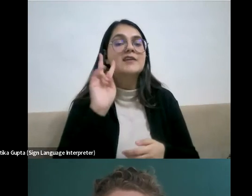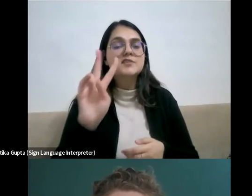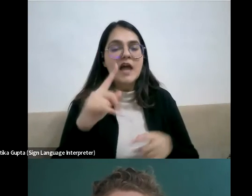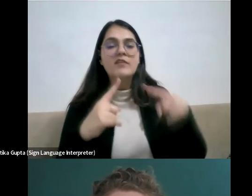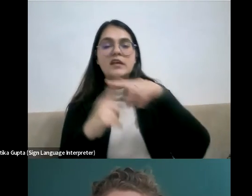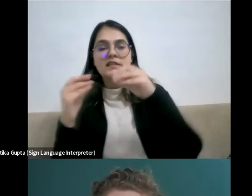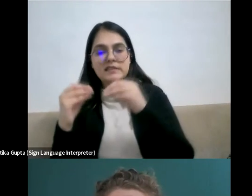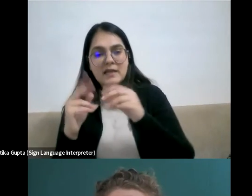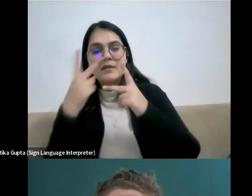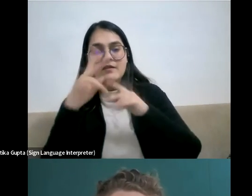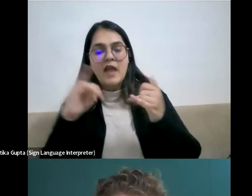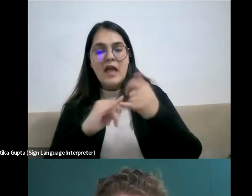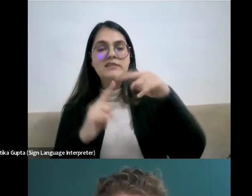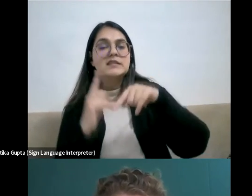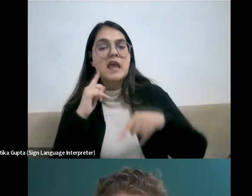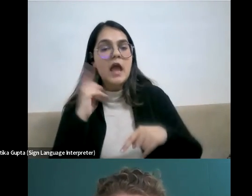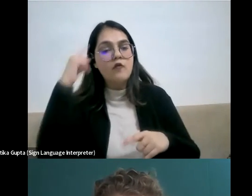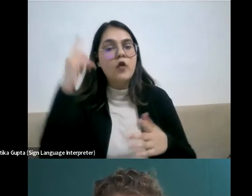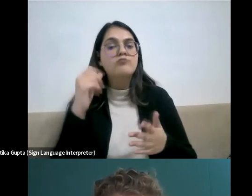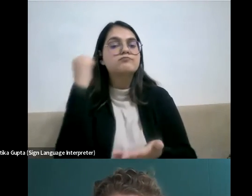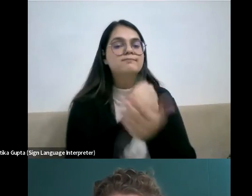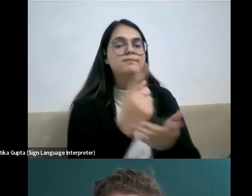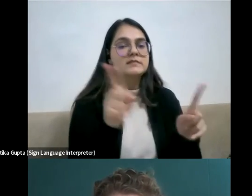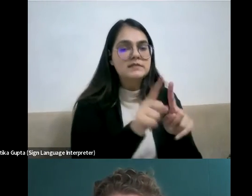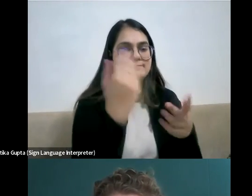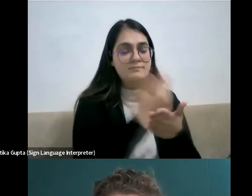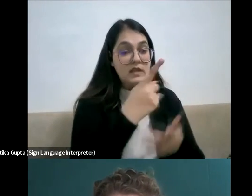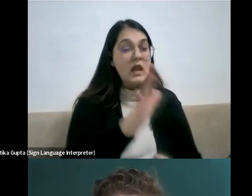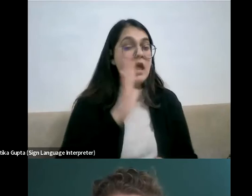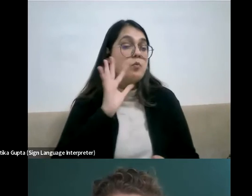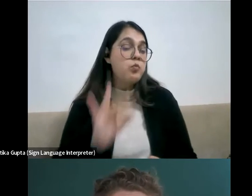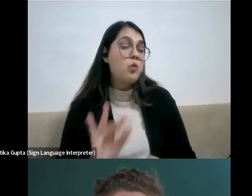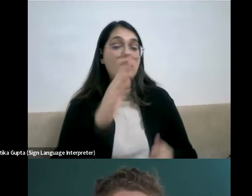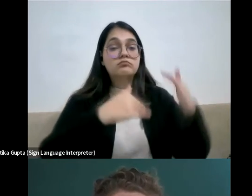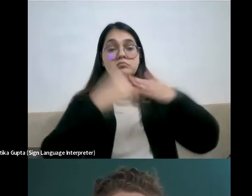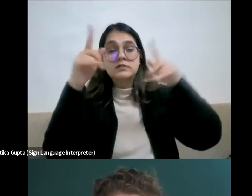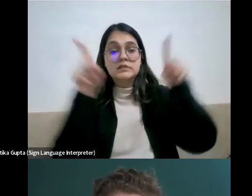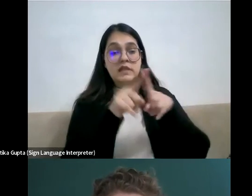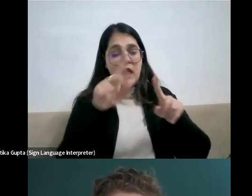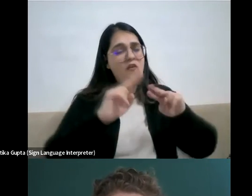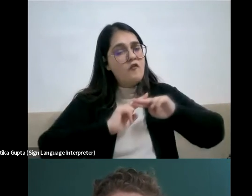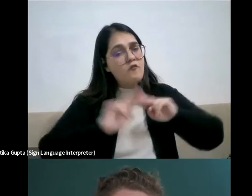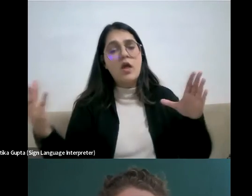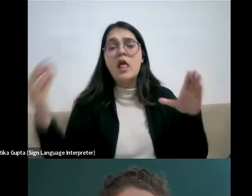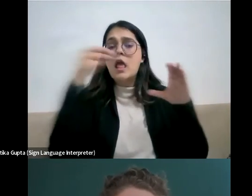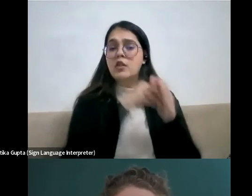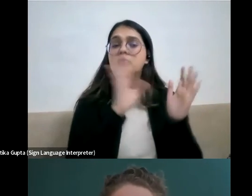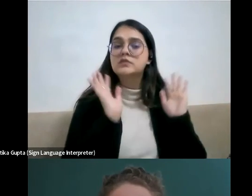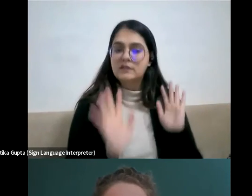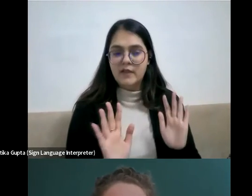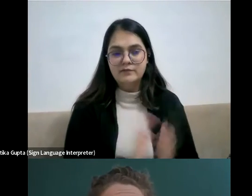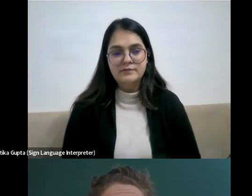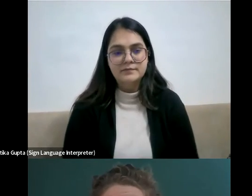TB, and STIs. It's a really important structure. It's very inclusive of multiple sectors. So